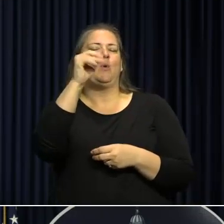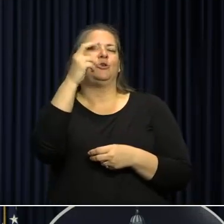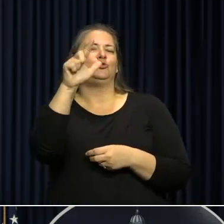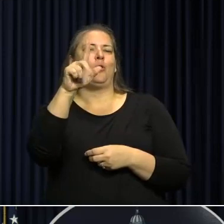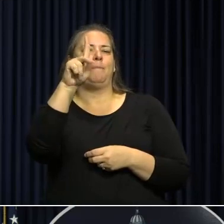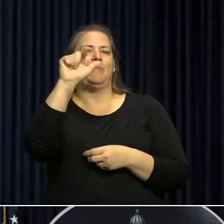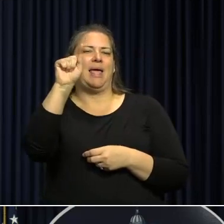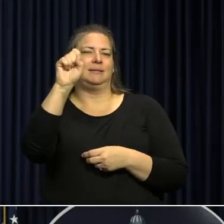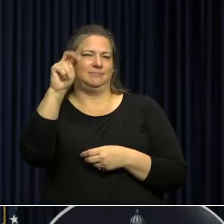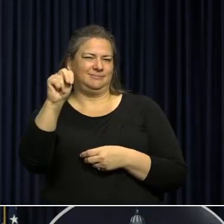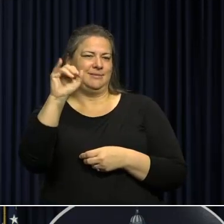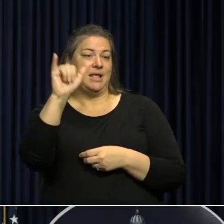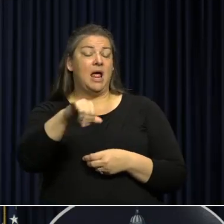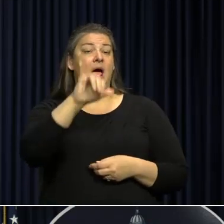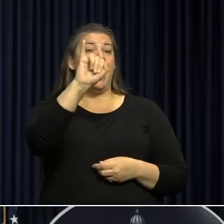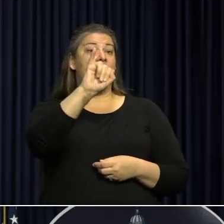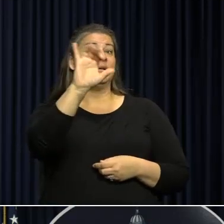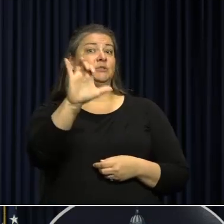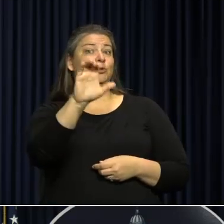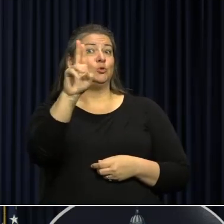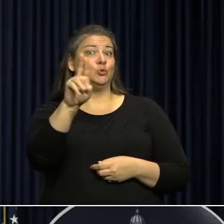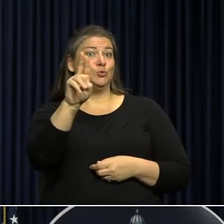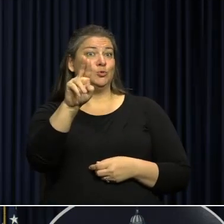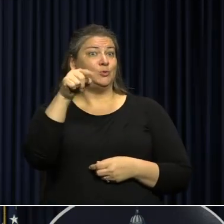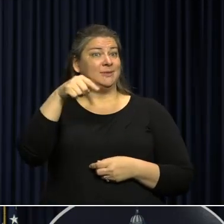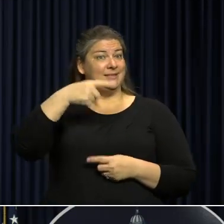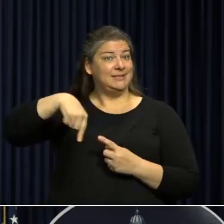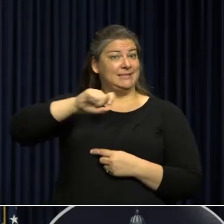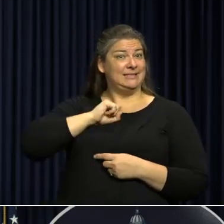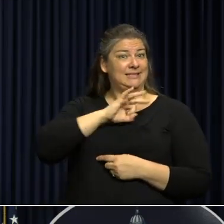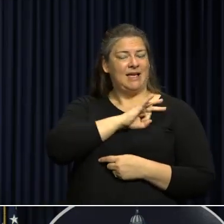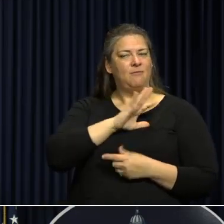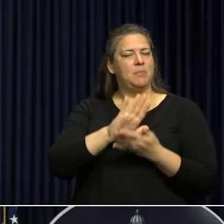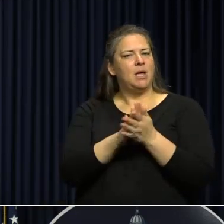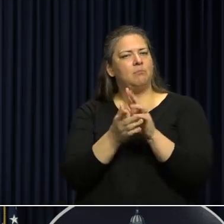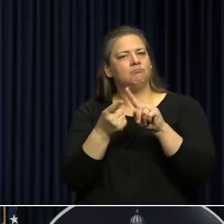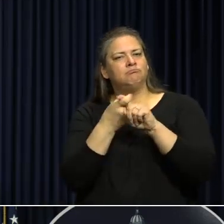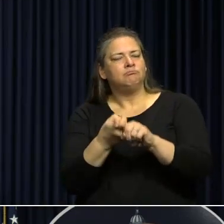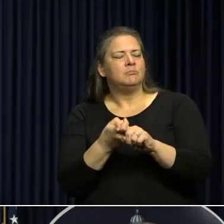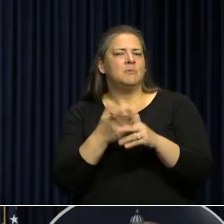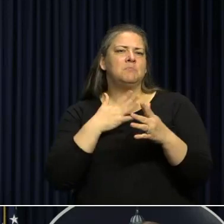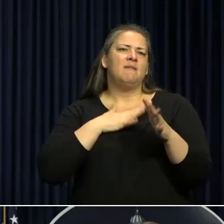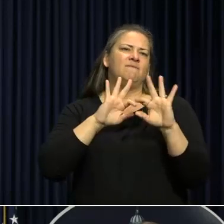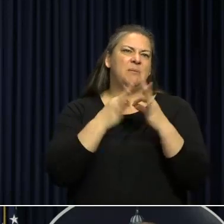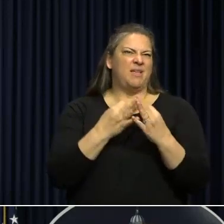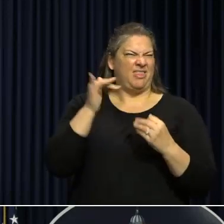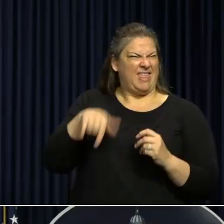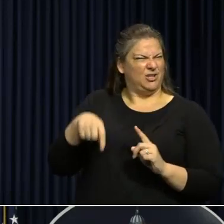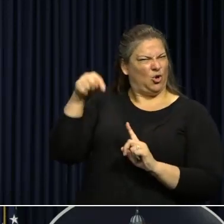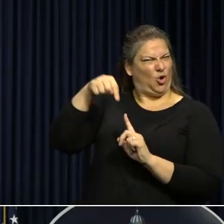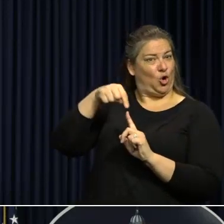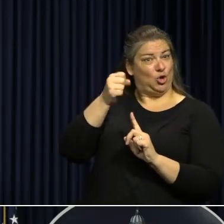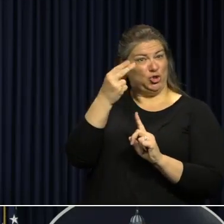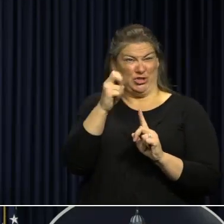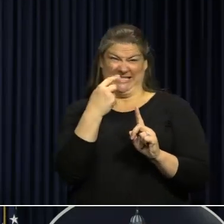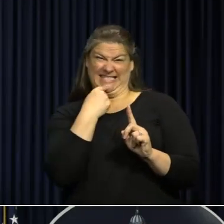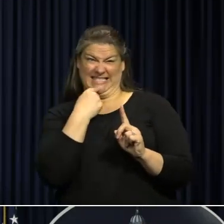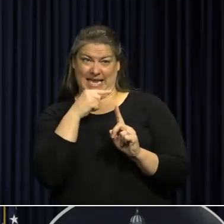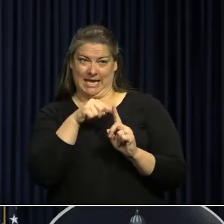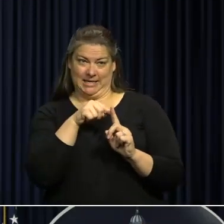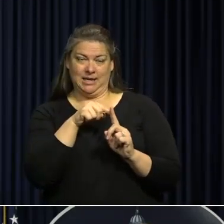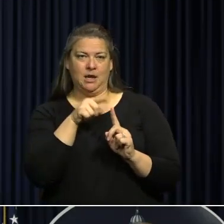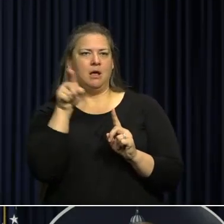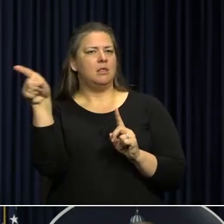The ICU staff became her friends, family, and the source of socialization. This is her. She said, "They did